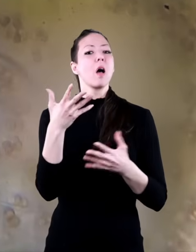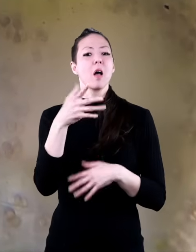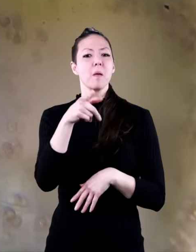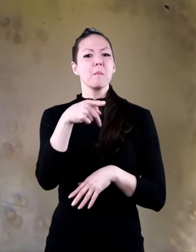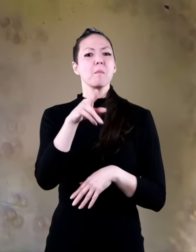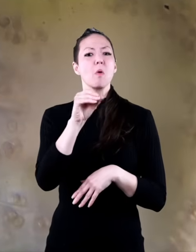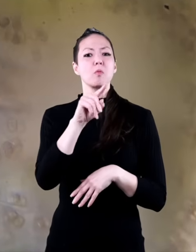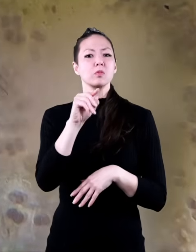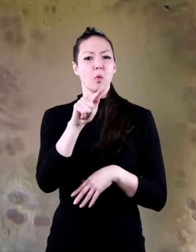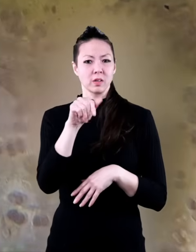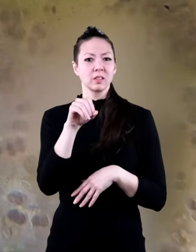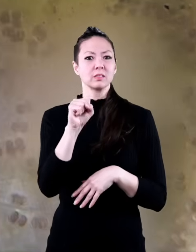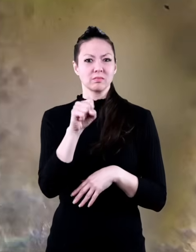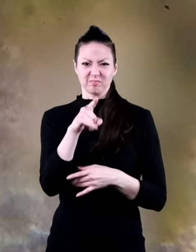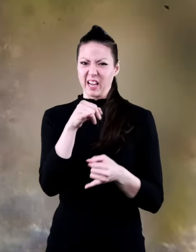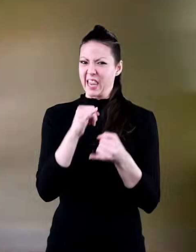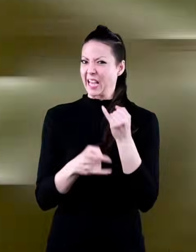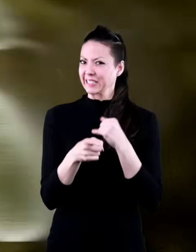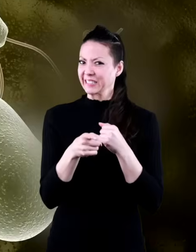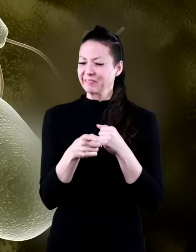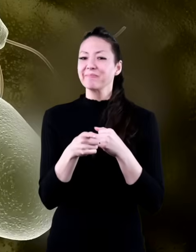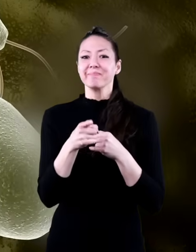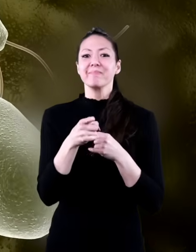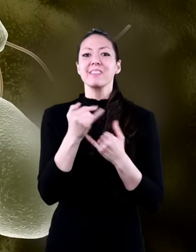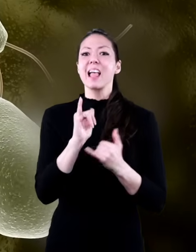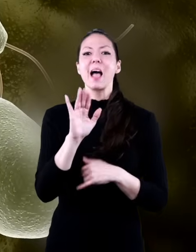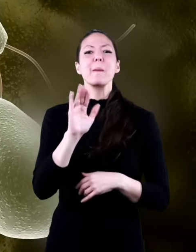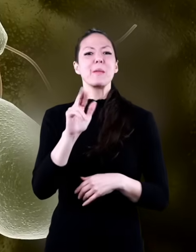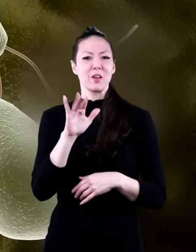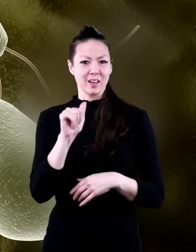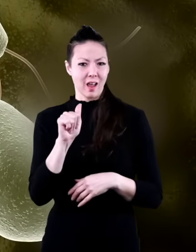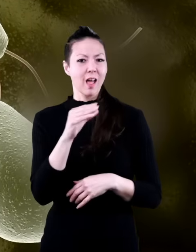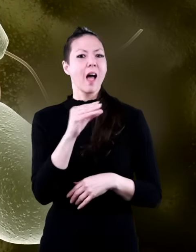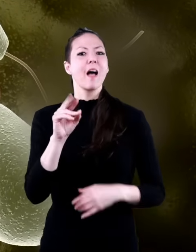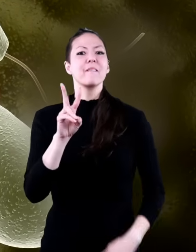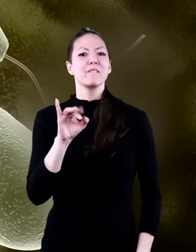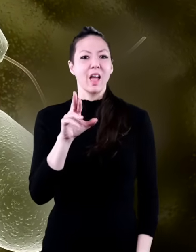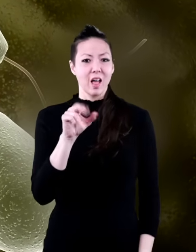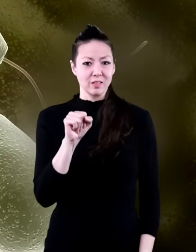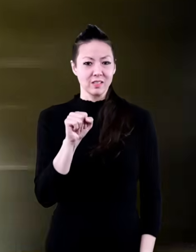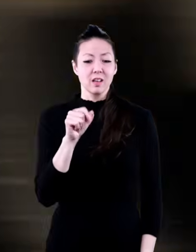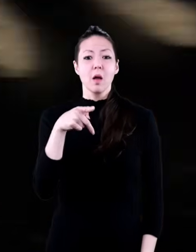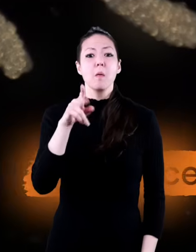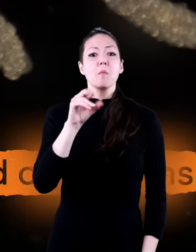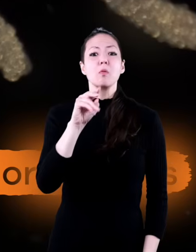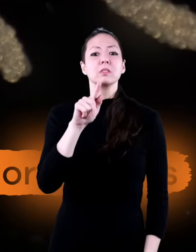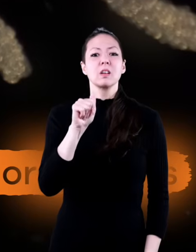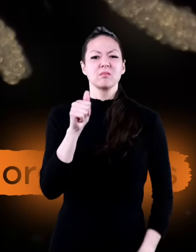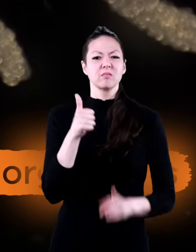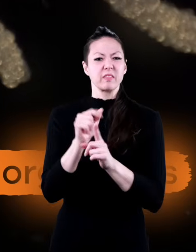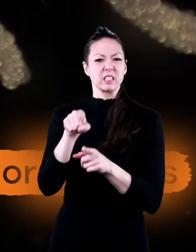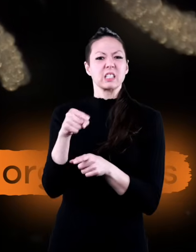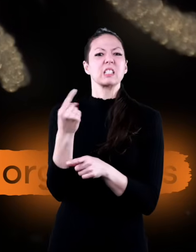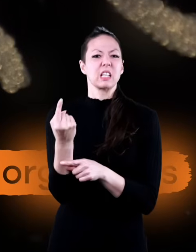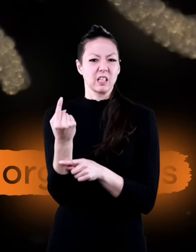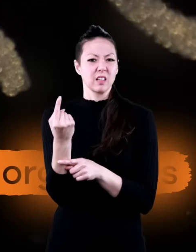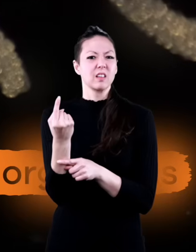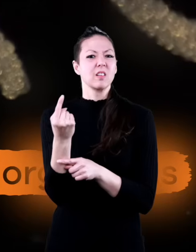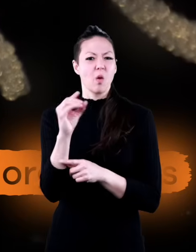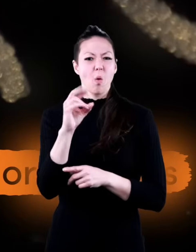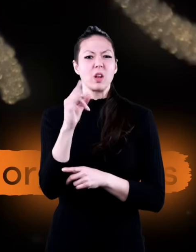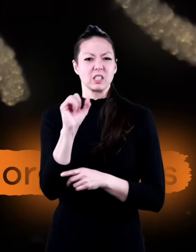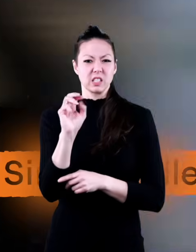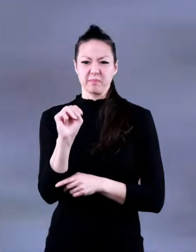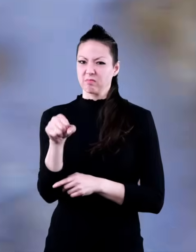not least are protozoa like bacteria and viruses protozoa are single-celled